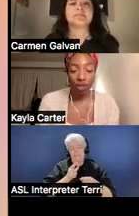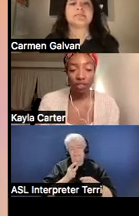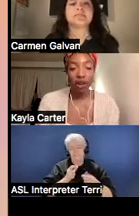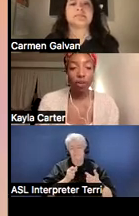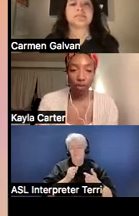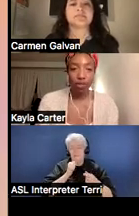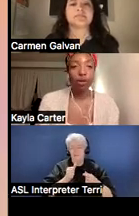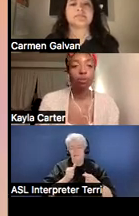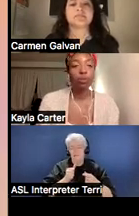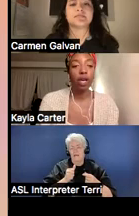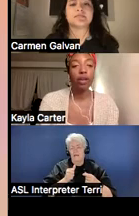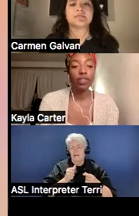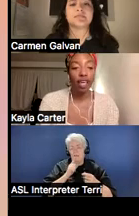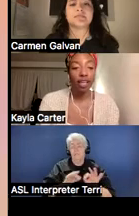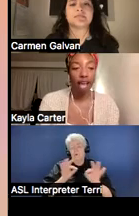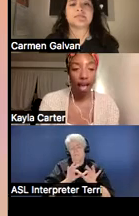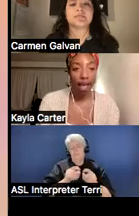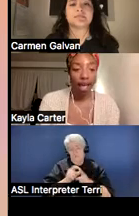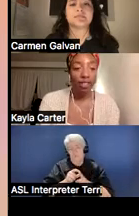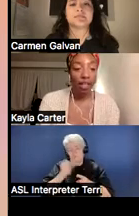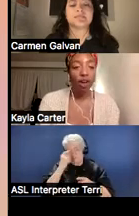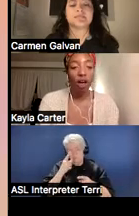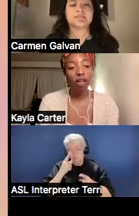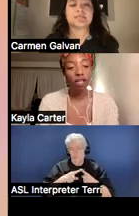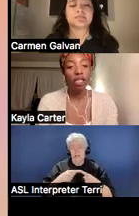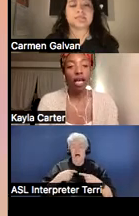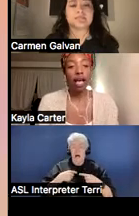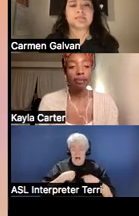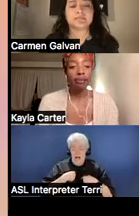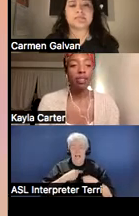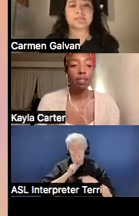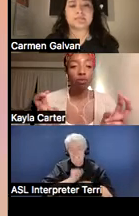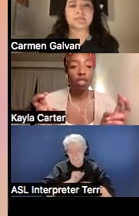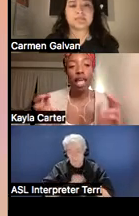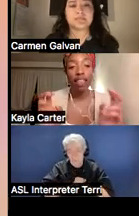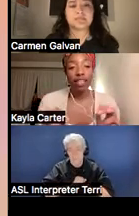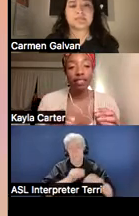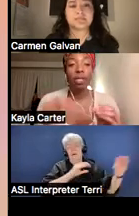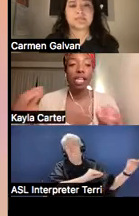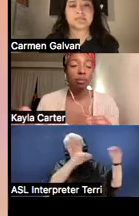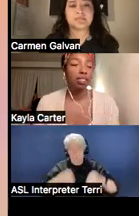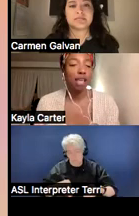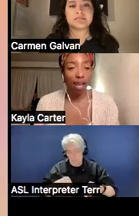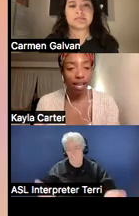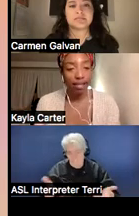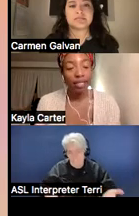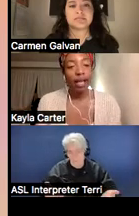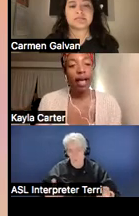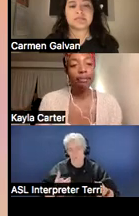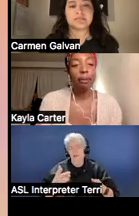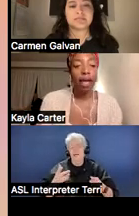do think it's a very important term to understand that I am a settler on the land that has been named as